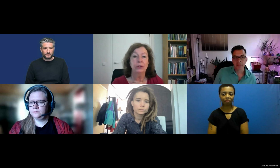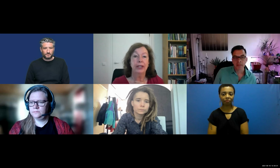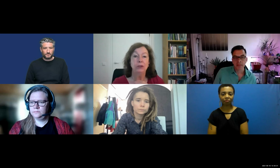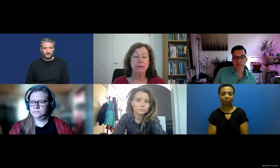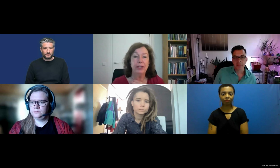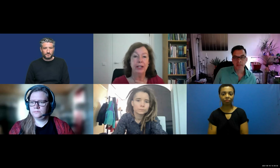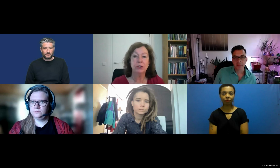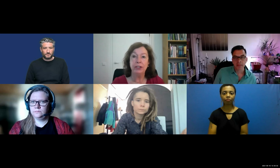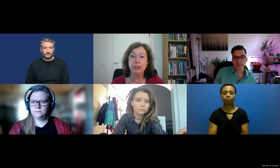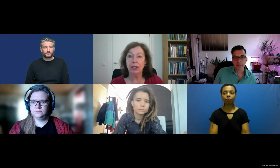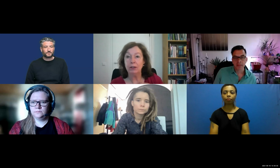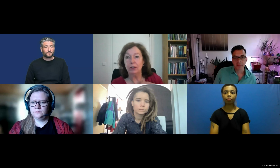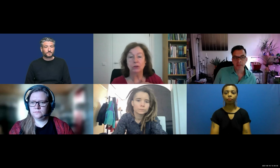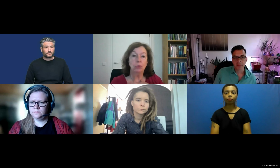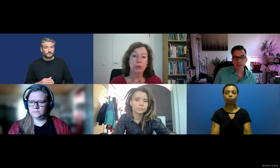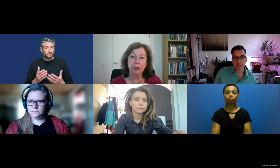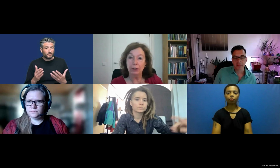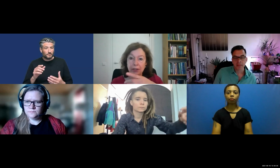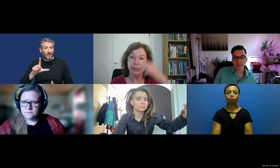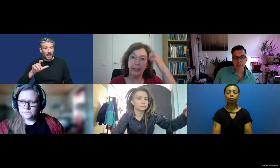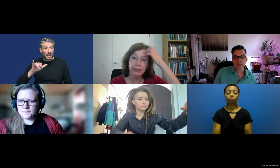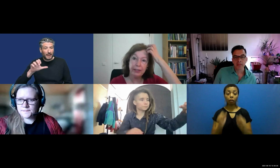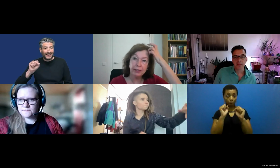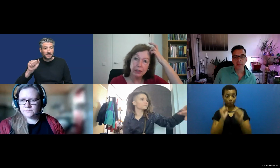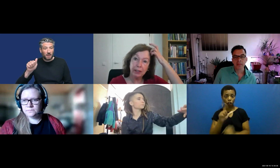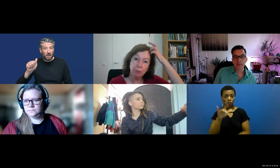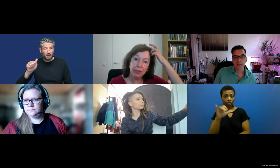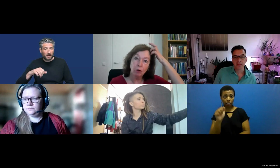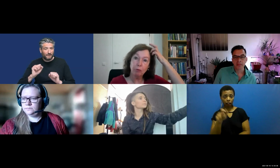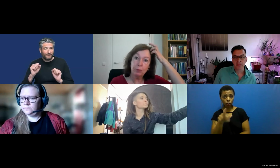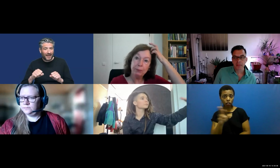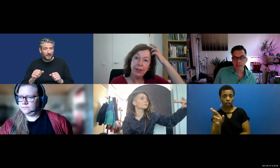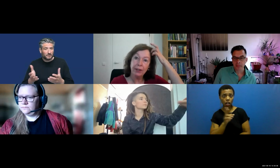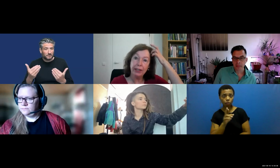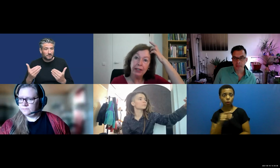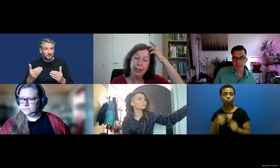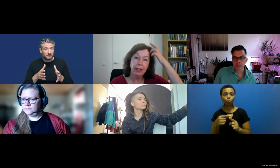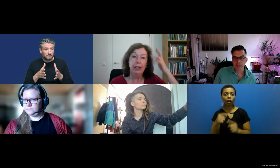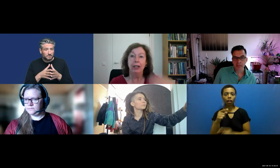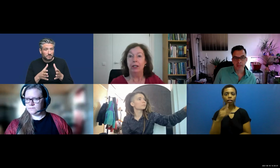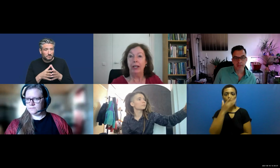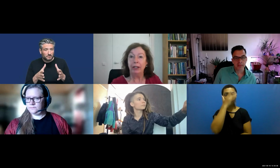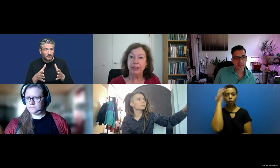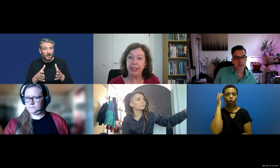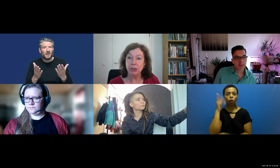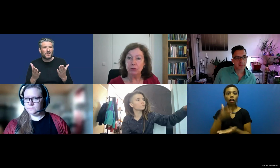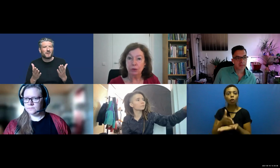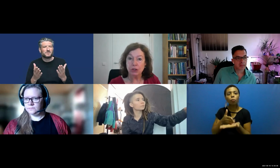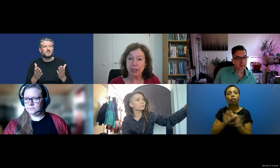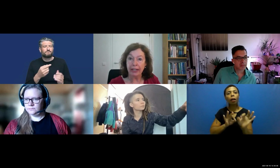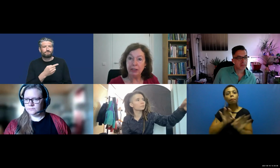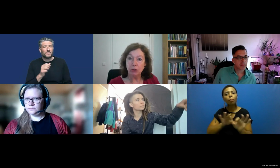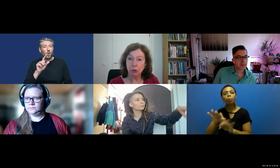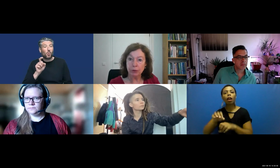Can you give an answer, Lisa? This lady is in the middle of preparing education